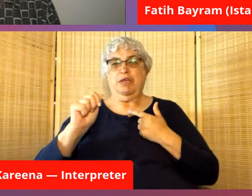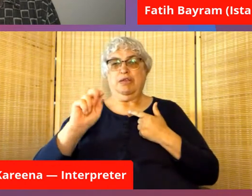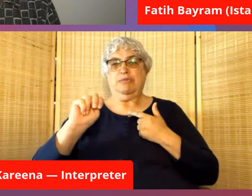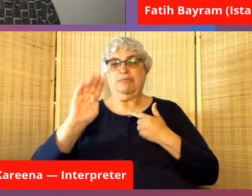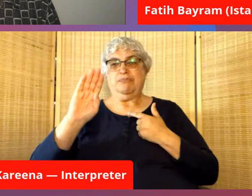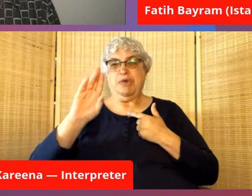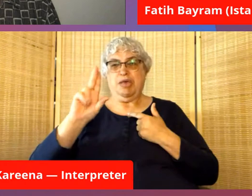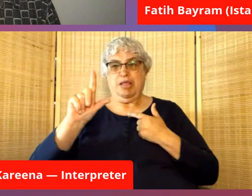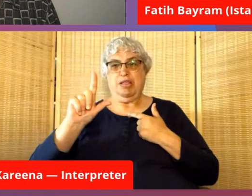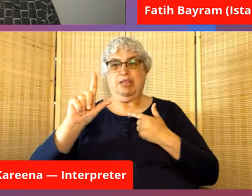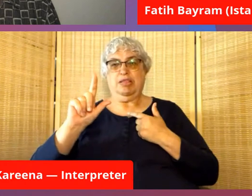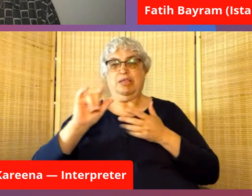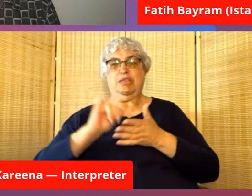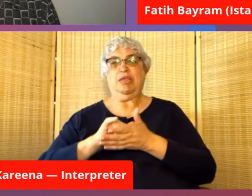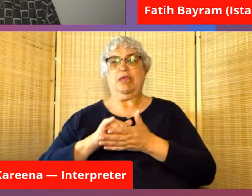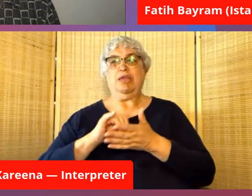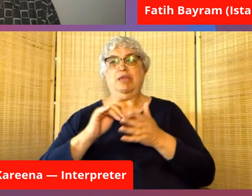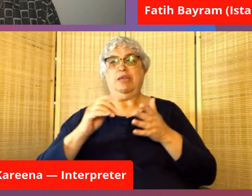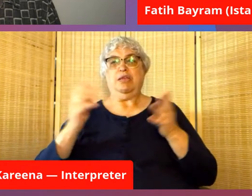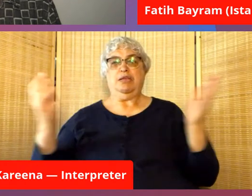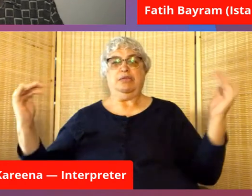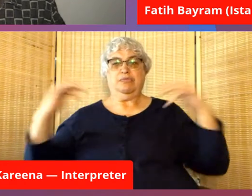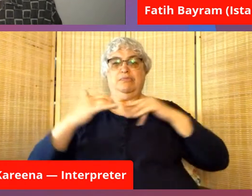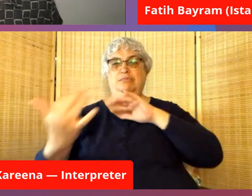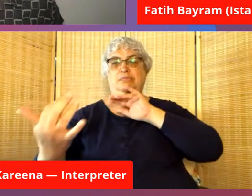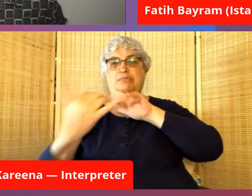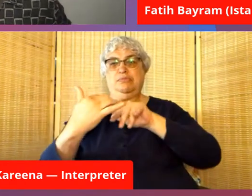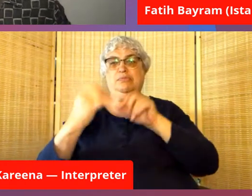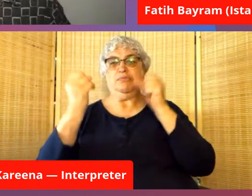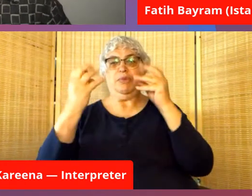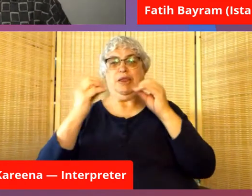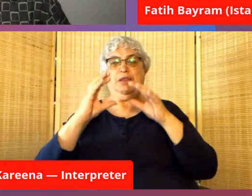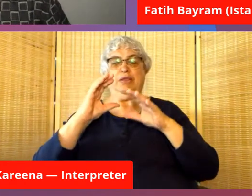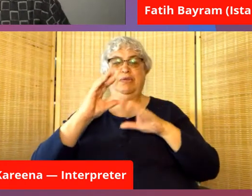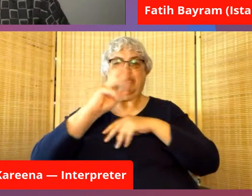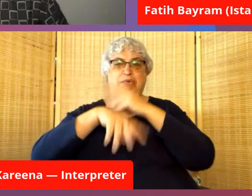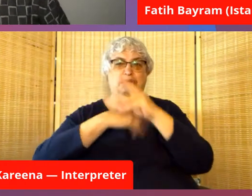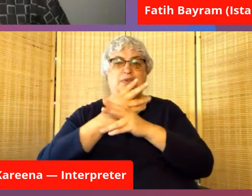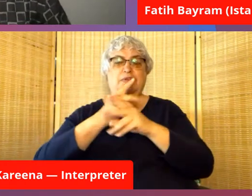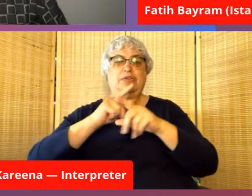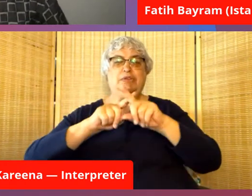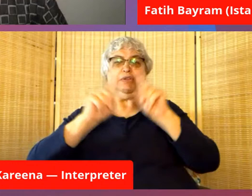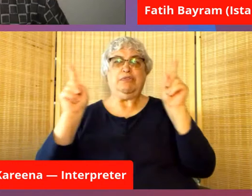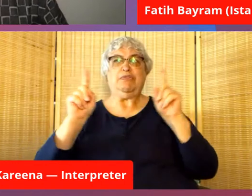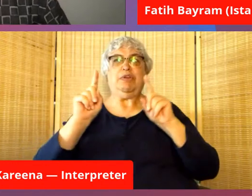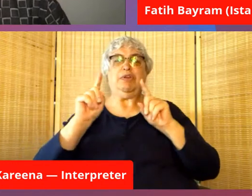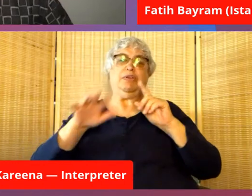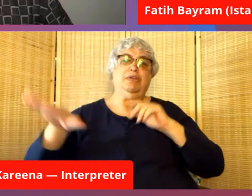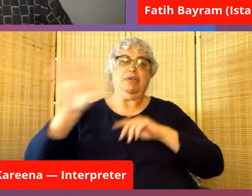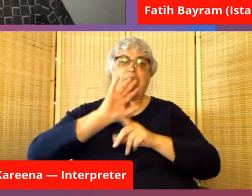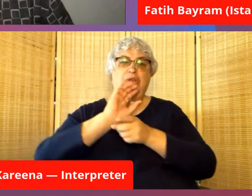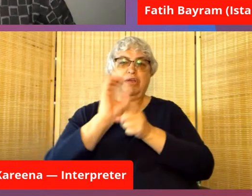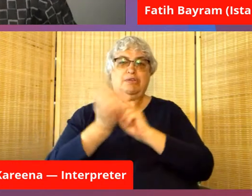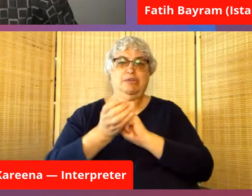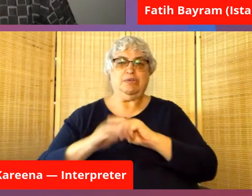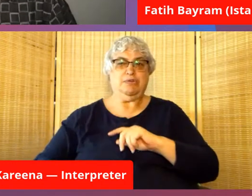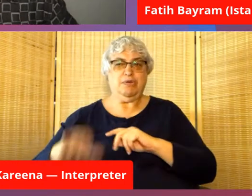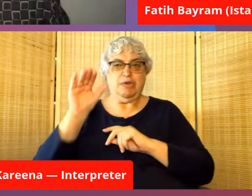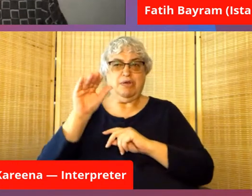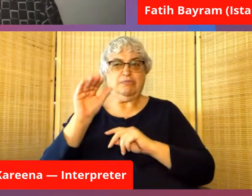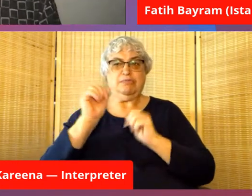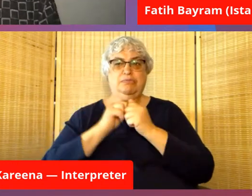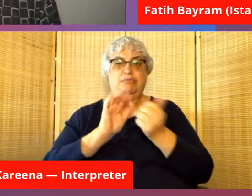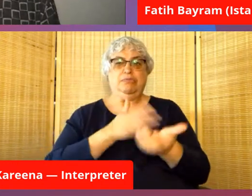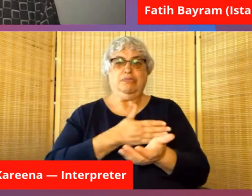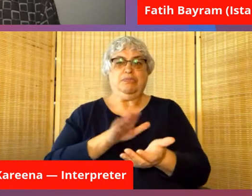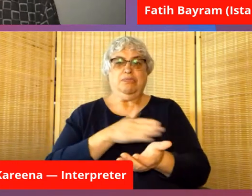historically speaking, the crossroads of many civilizations and various cultures. They grew up with the